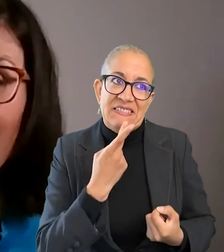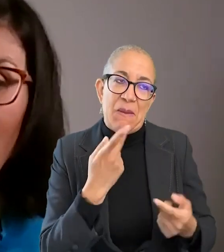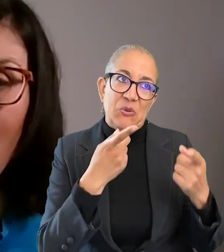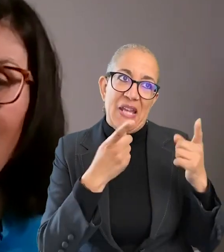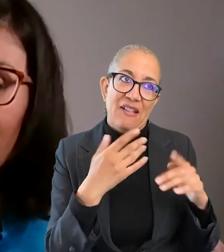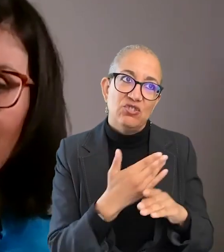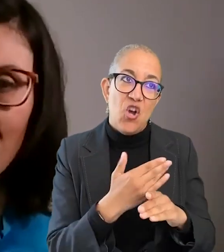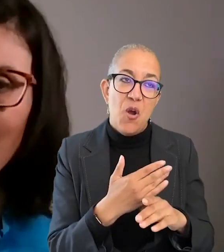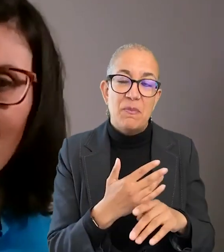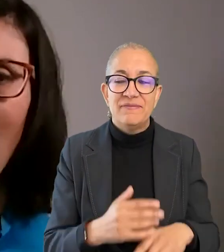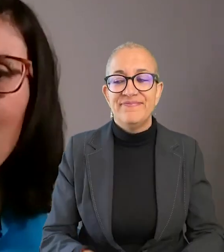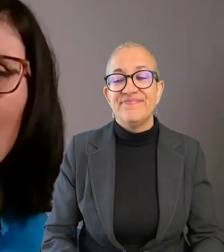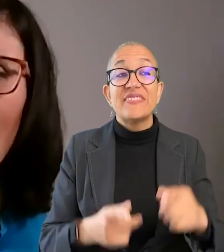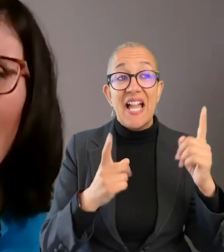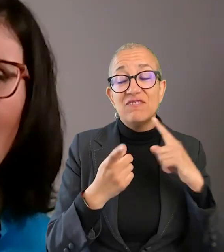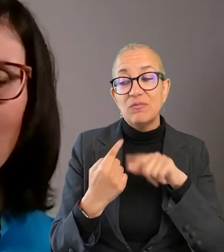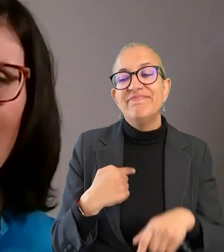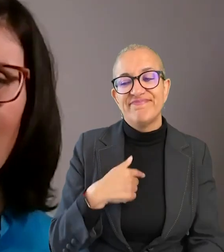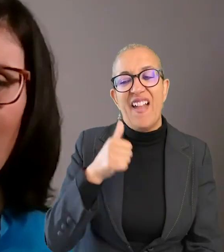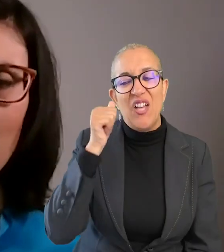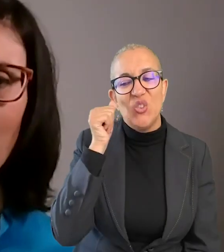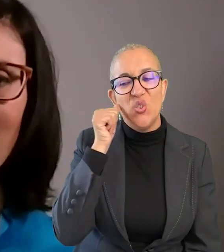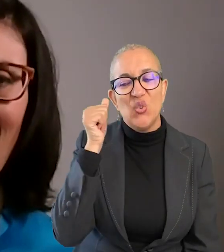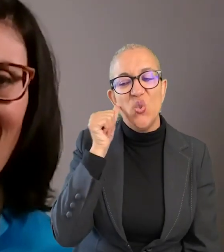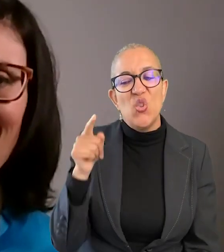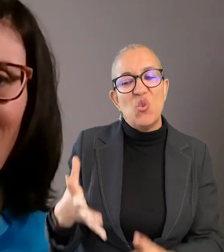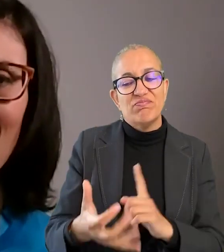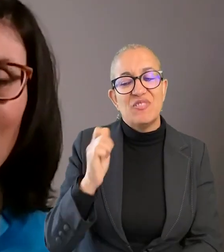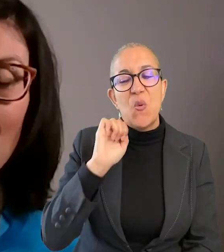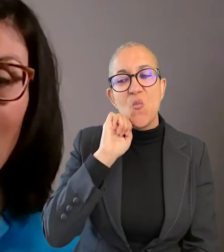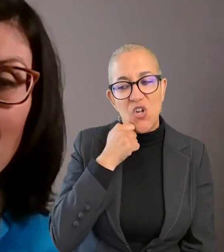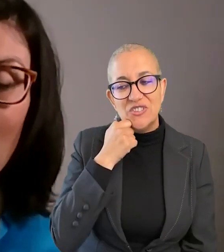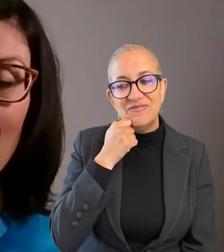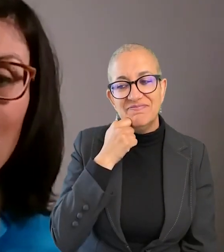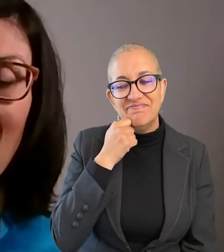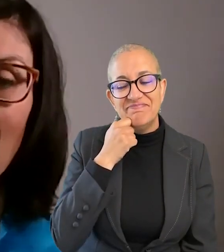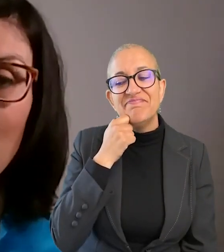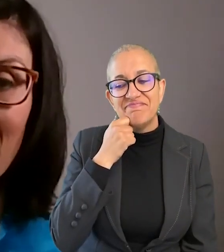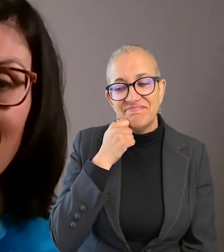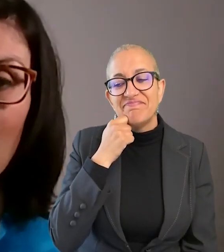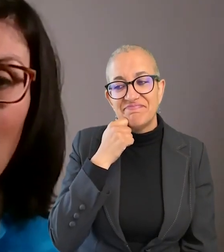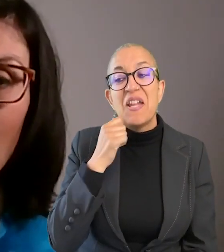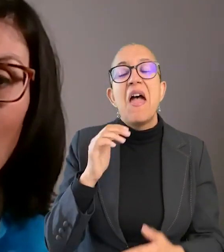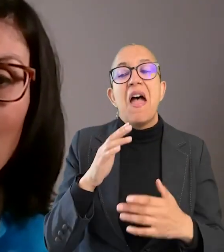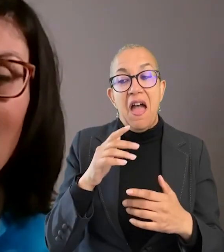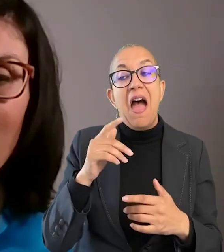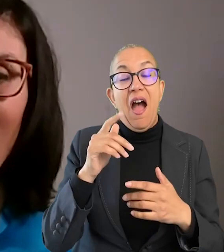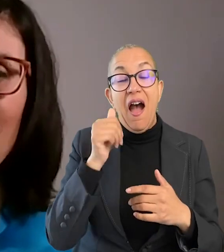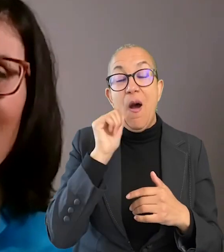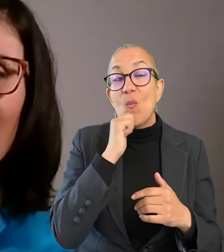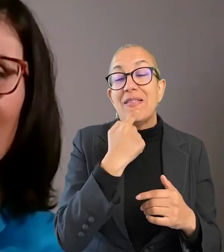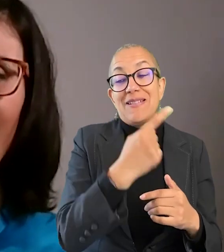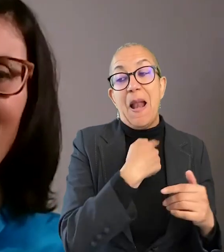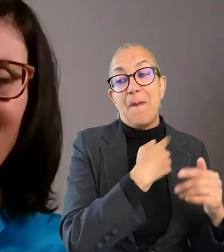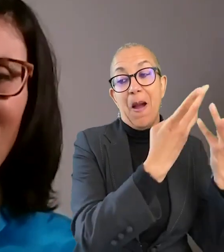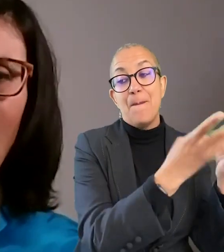she said, you know, Layla, I knew all along that you would do it, and it allows me to tell my board that I